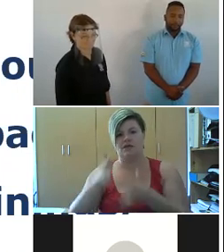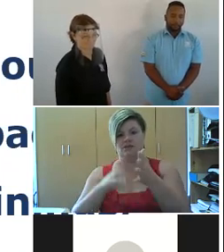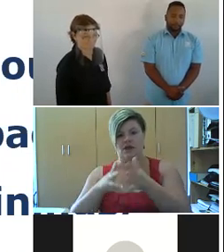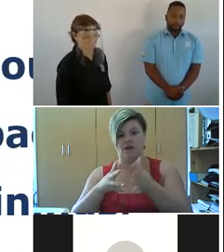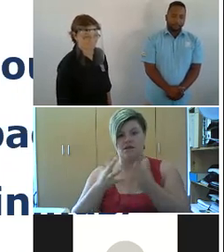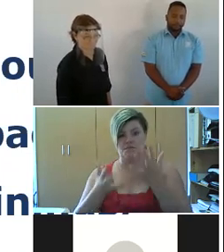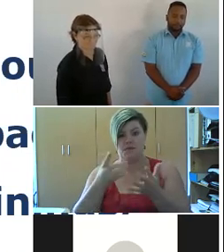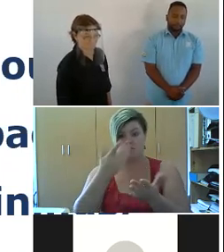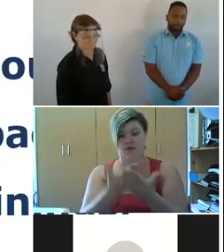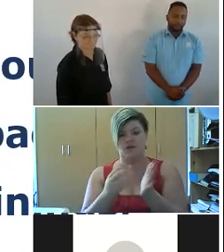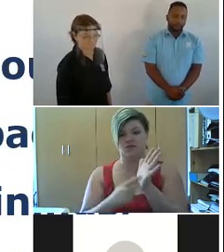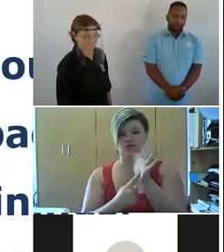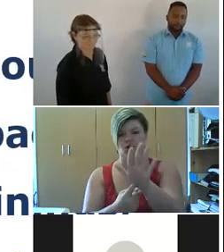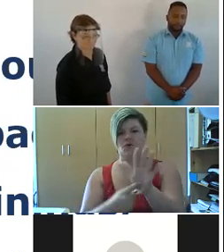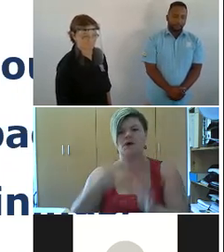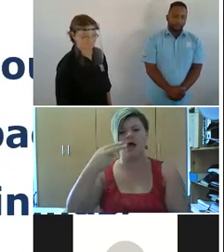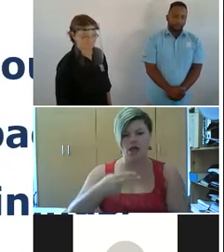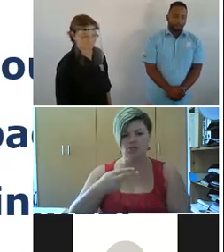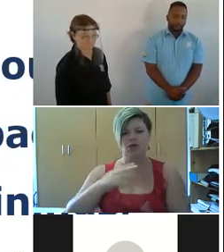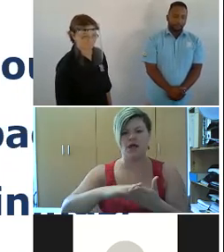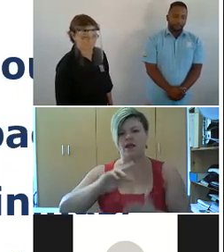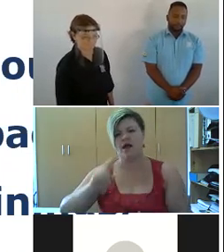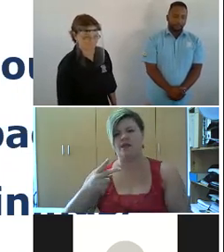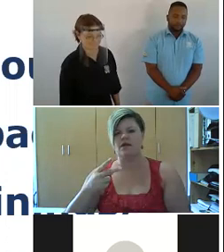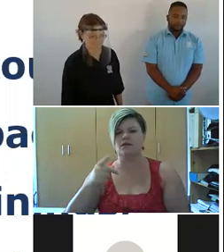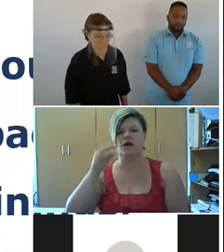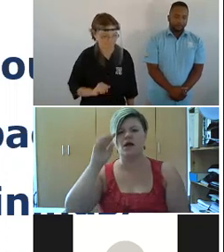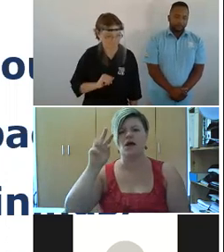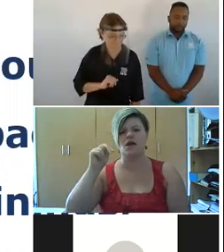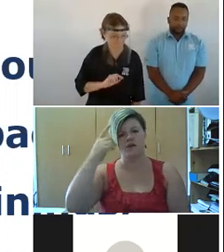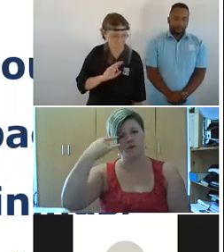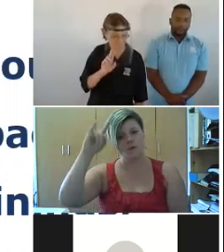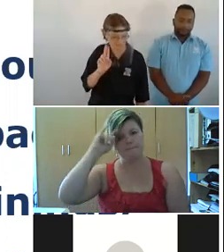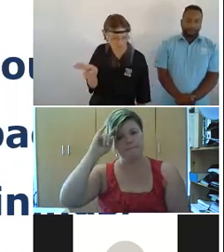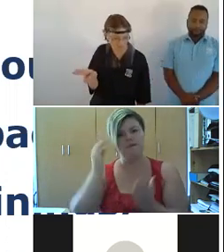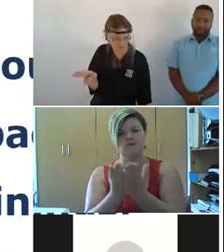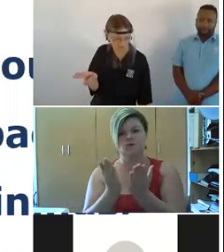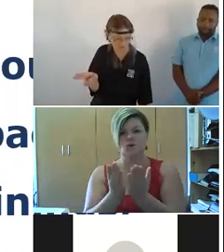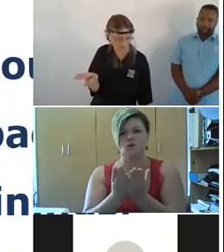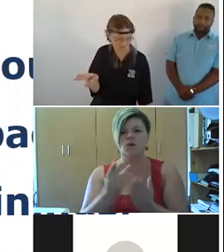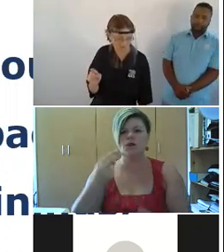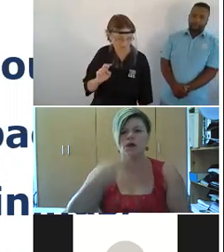might perhaps show you that one. The Nivuop School here in Worcester, for example, they use that.